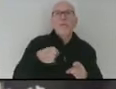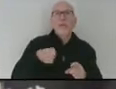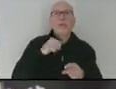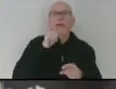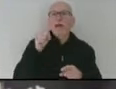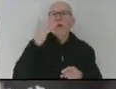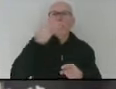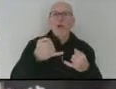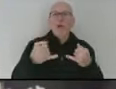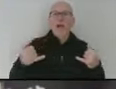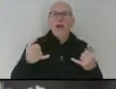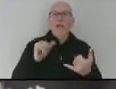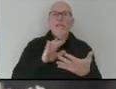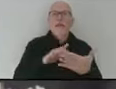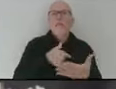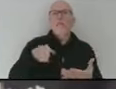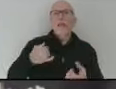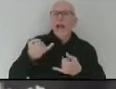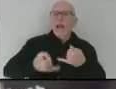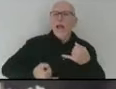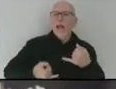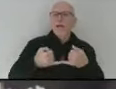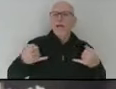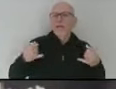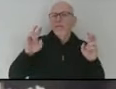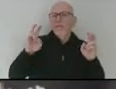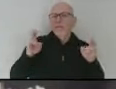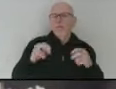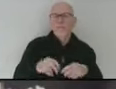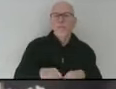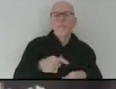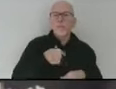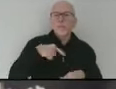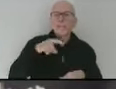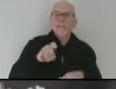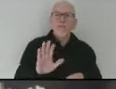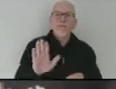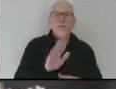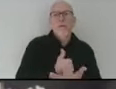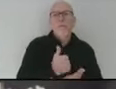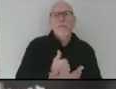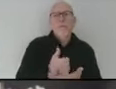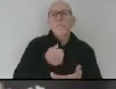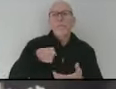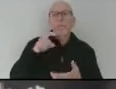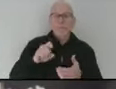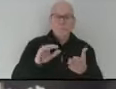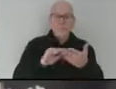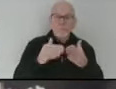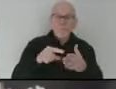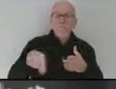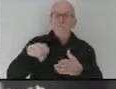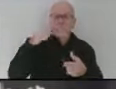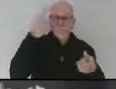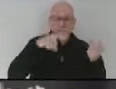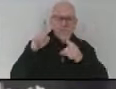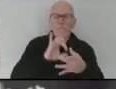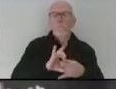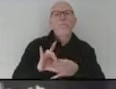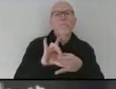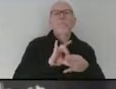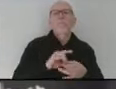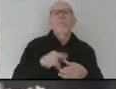attack for this. We are the last line, and we need help. We need our communities to pull together. We need them to fight